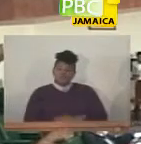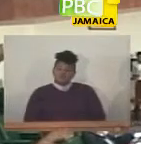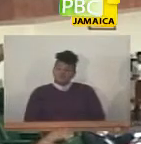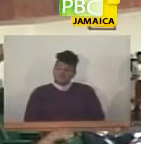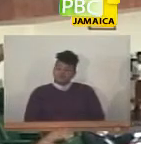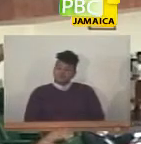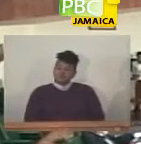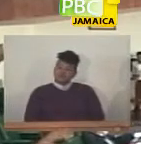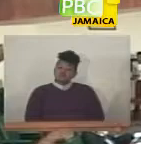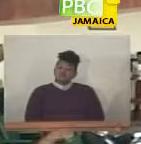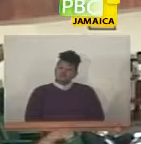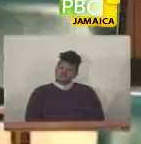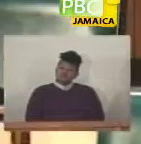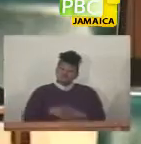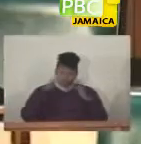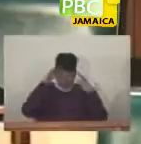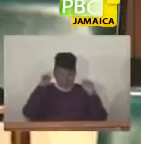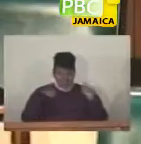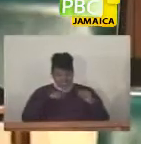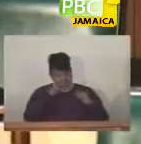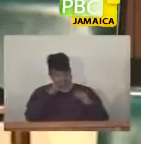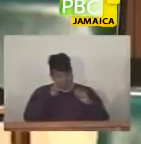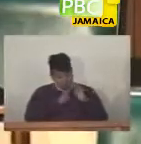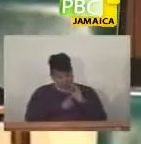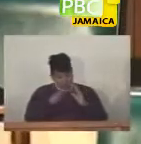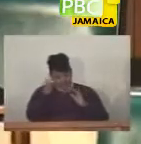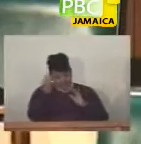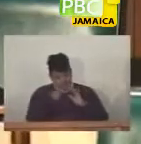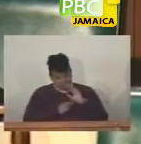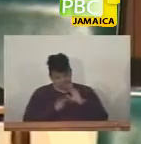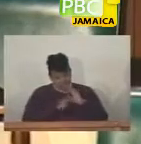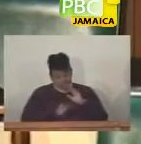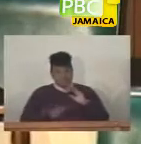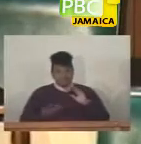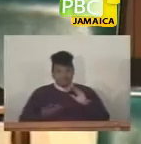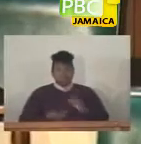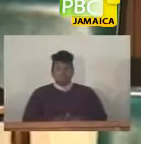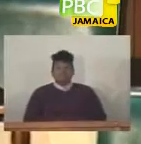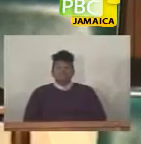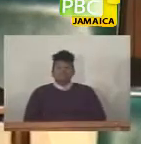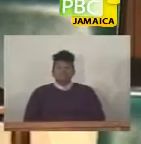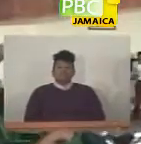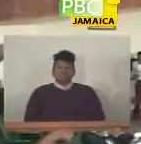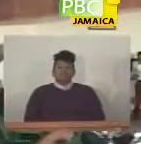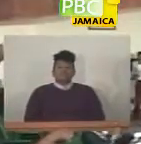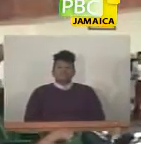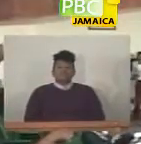Mr. President, I beg to give notice of second reading of the bills. Thank you, Minister.